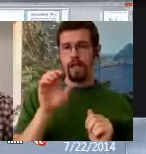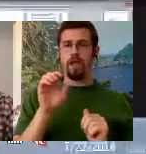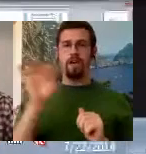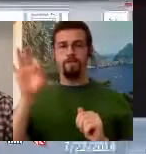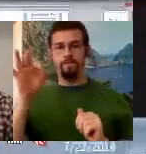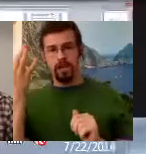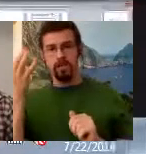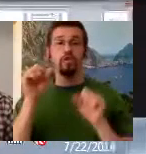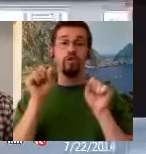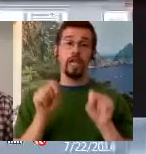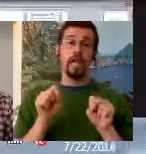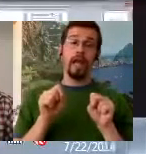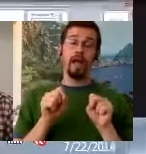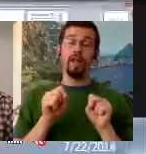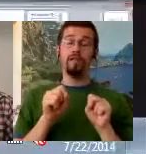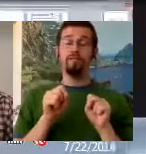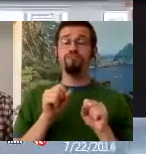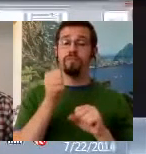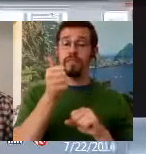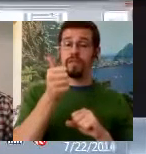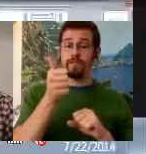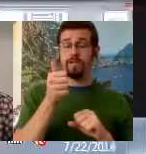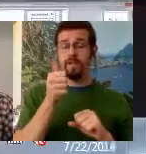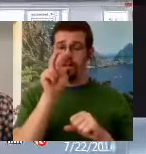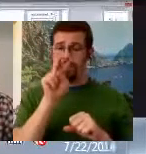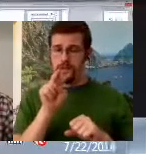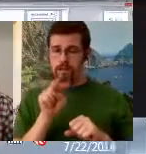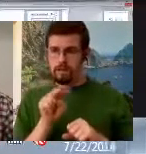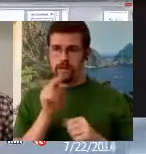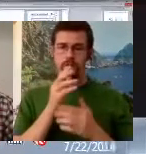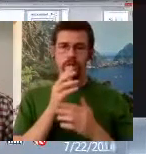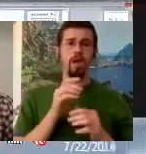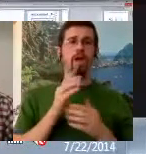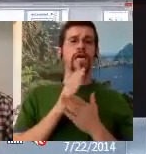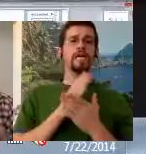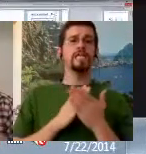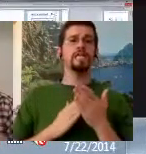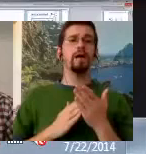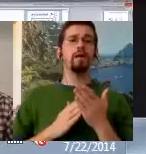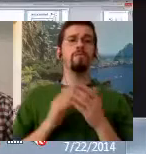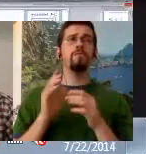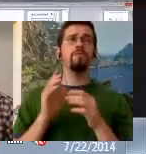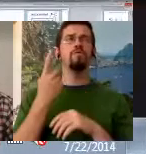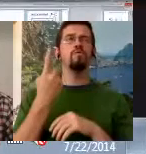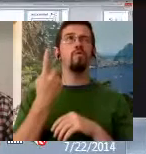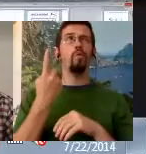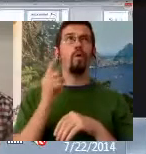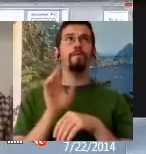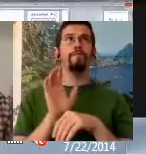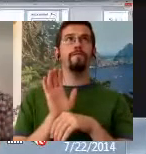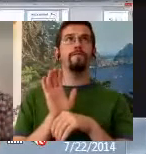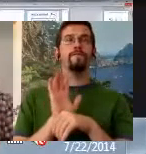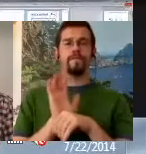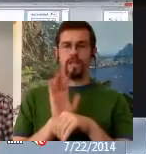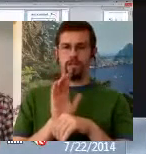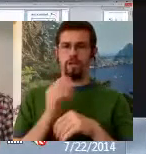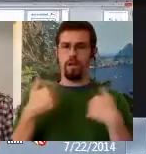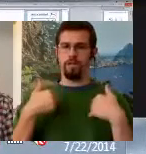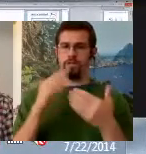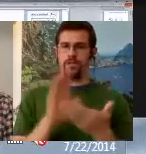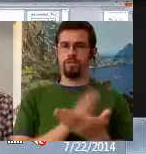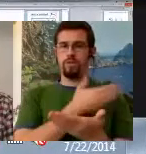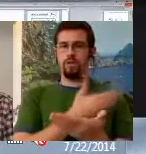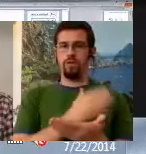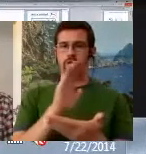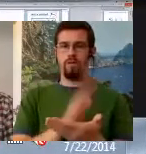when you watch these videos. There are some videos for. I made one actually. It's a song, and